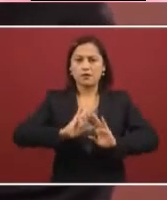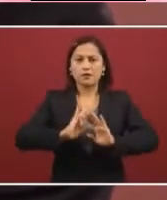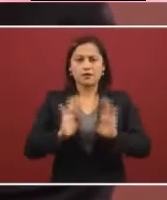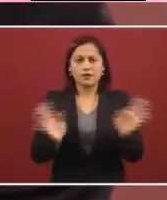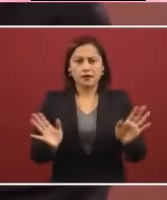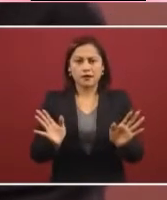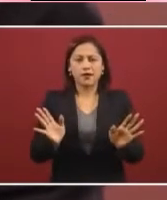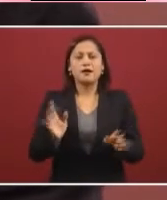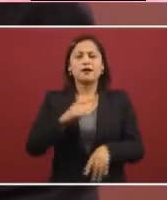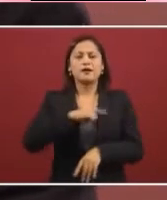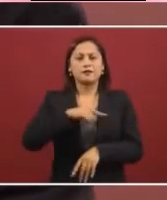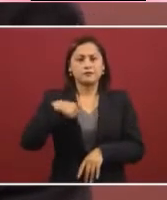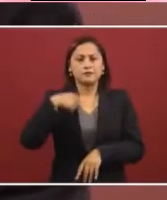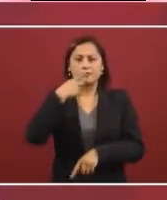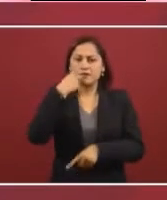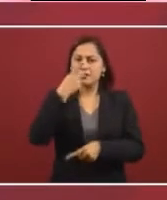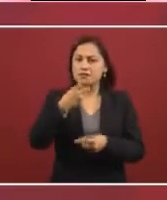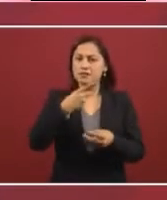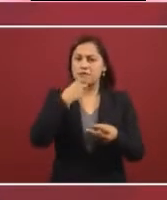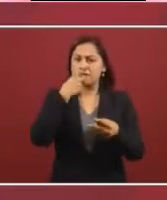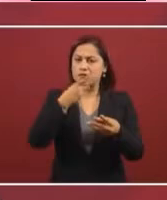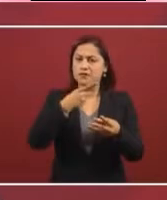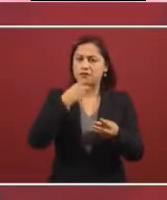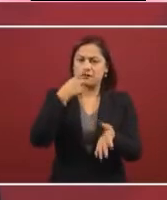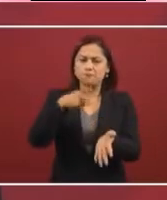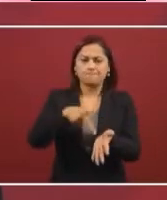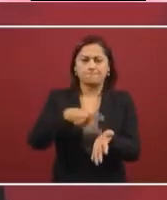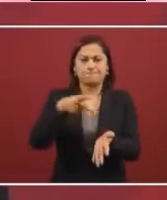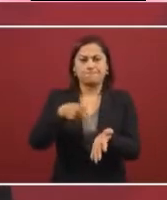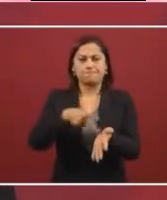We've talked about this on several occasions.